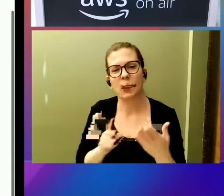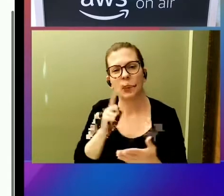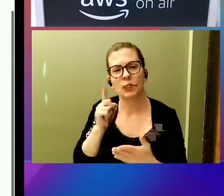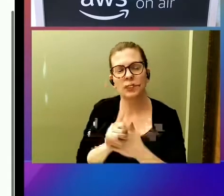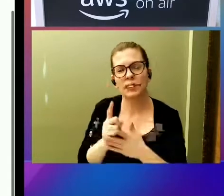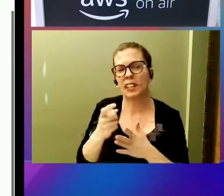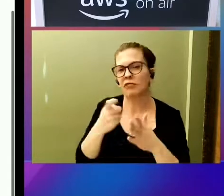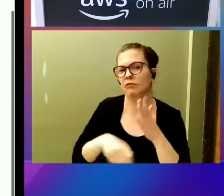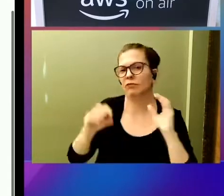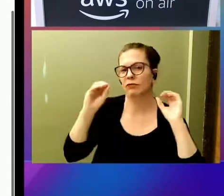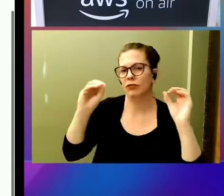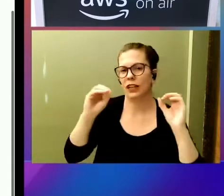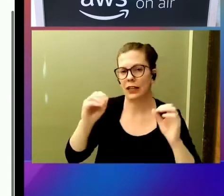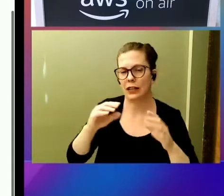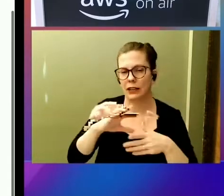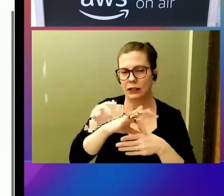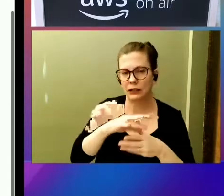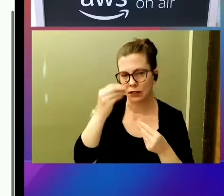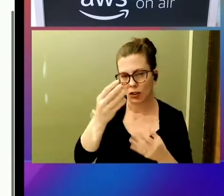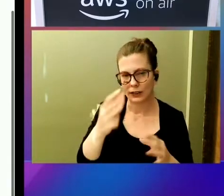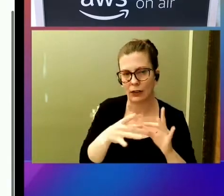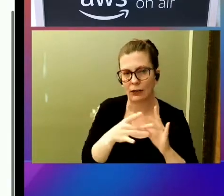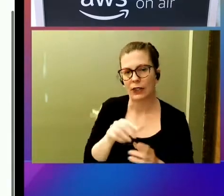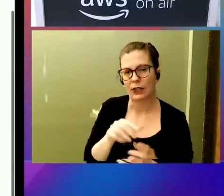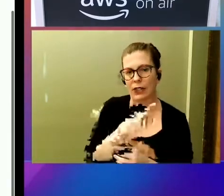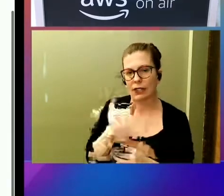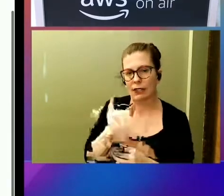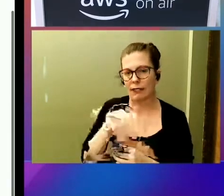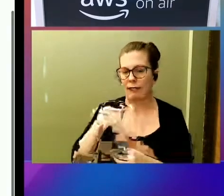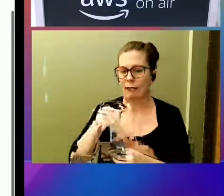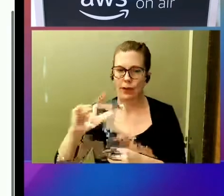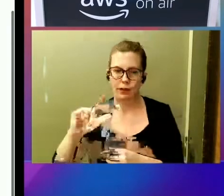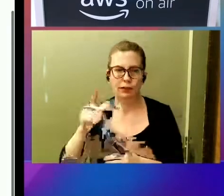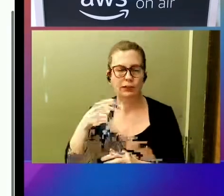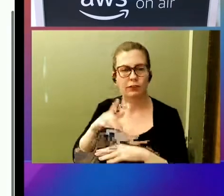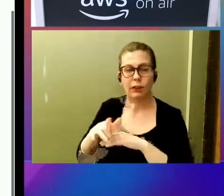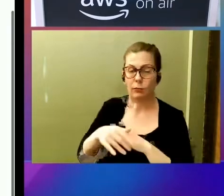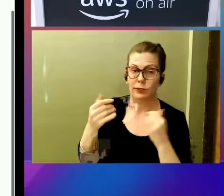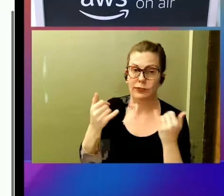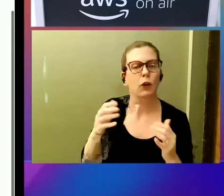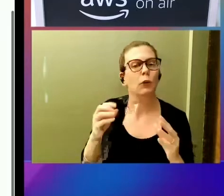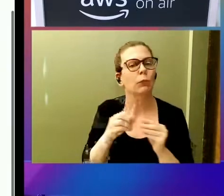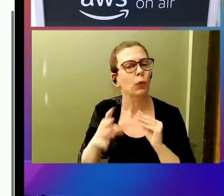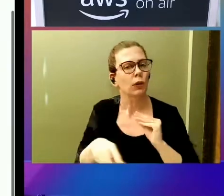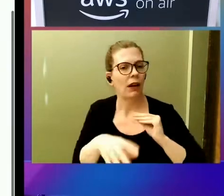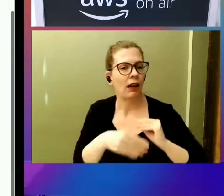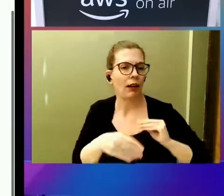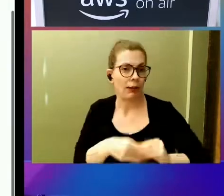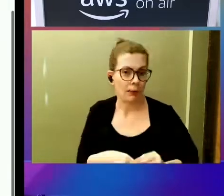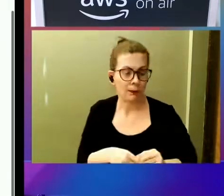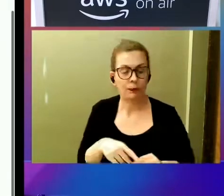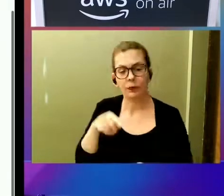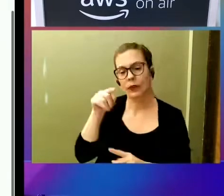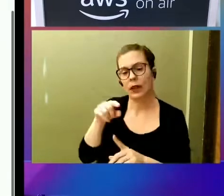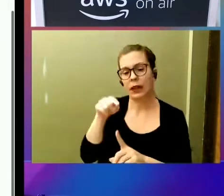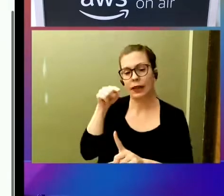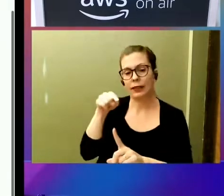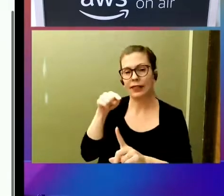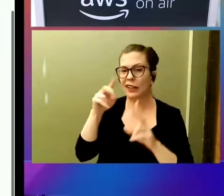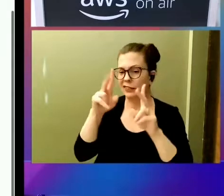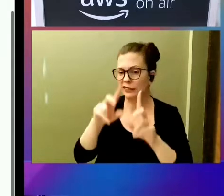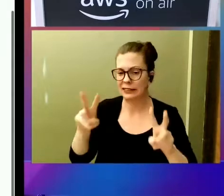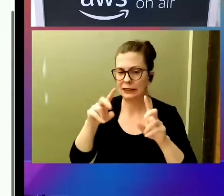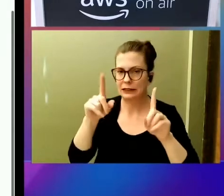ML. So the content is available now. More is coming soon. But the assessments are going to launch March